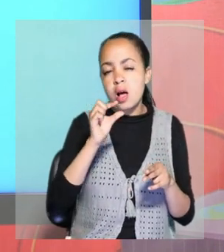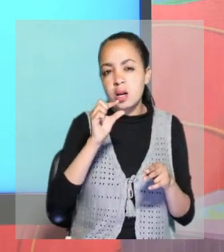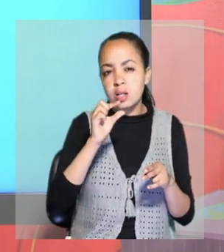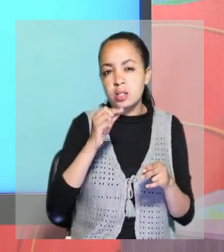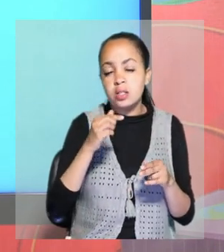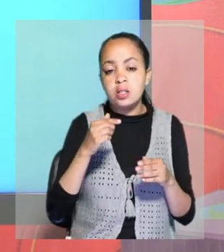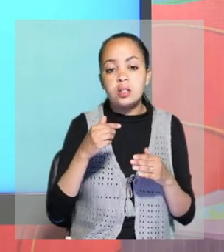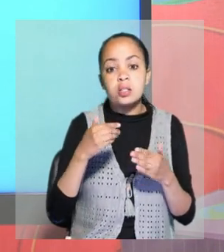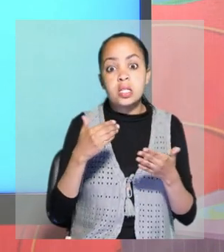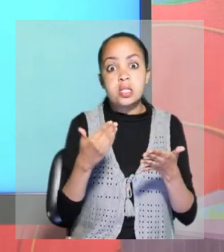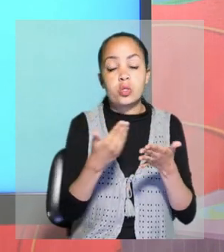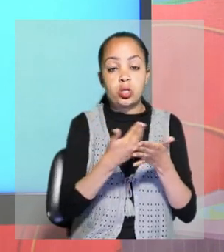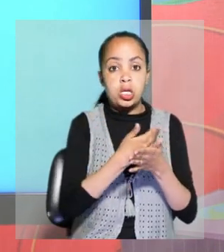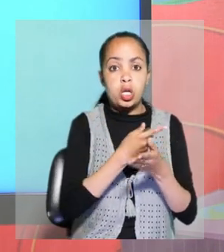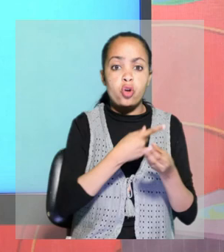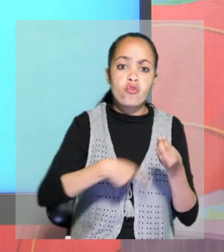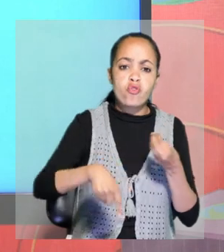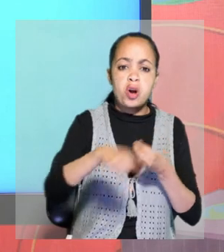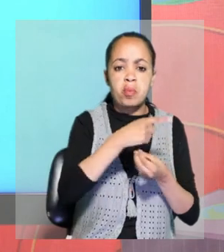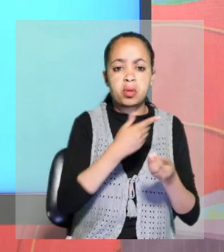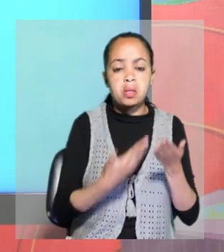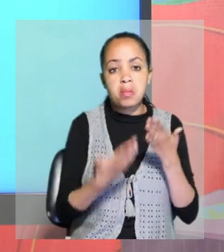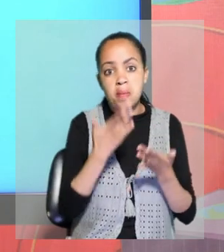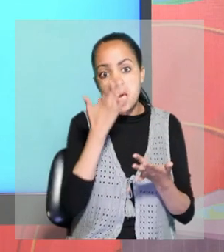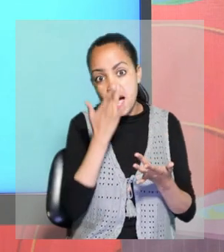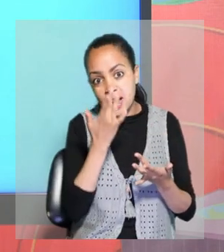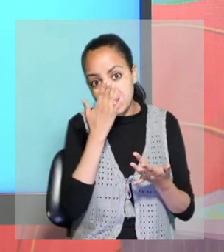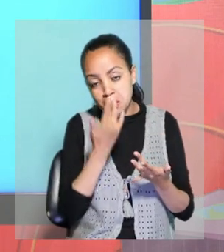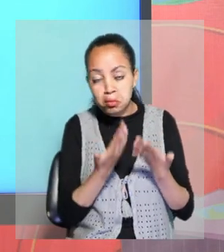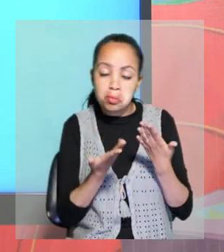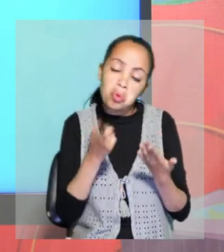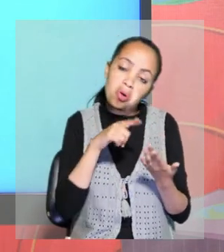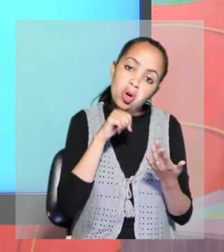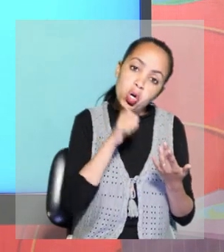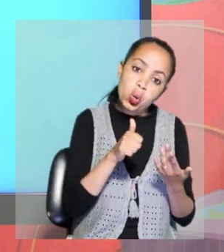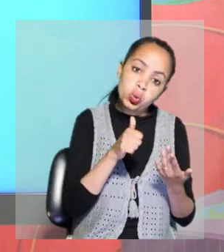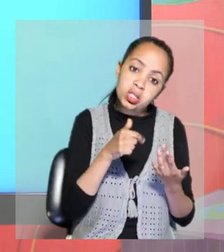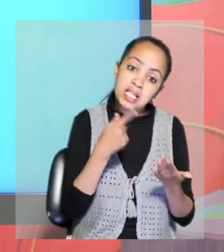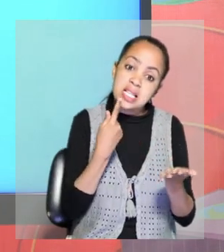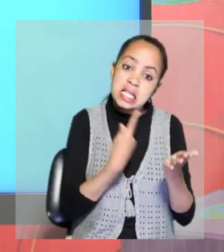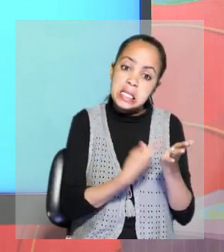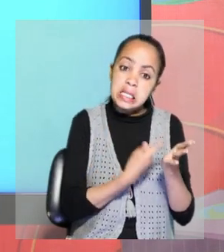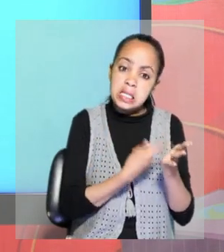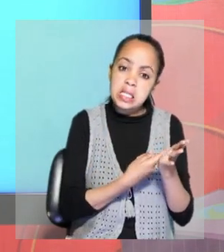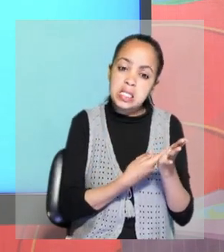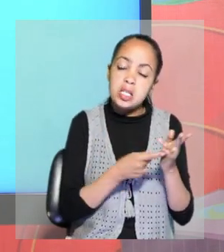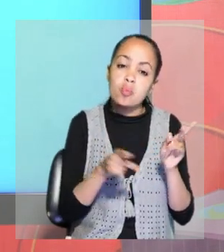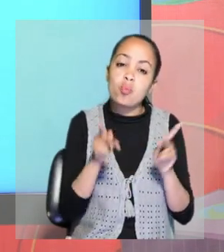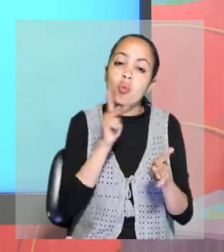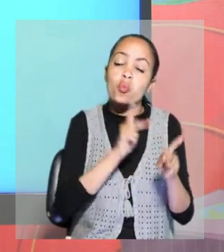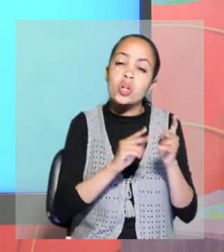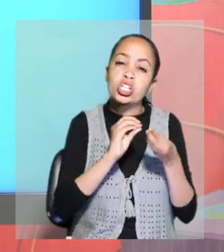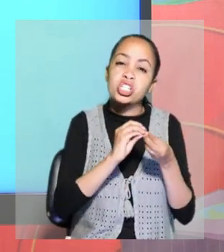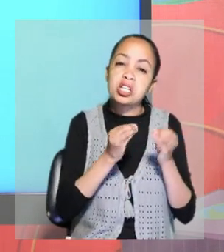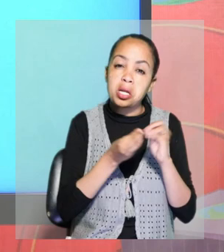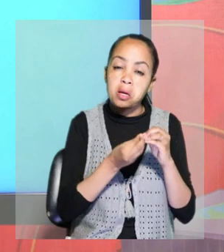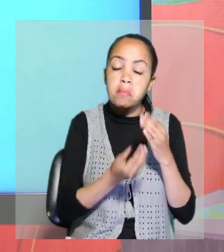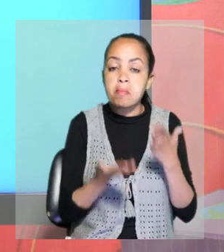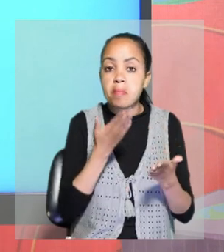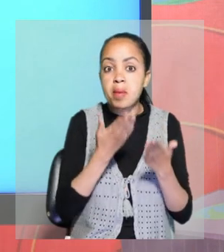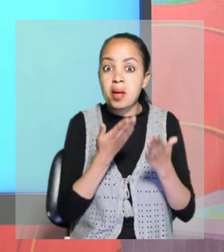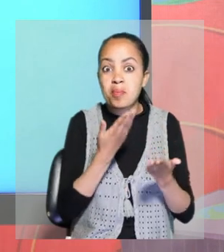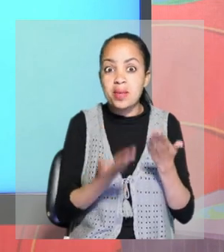into certain new environment, it may be adapt, it may be not. Under this one, population number may be